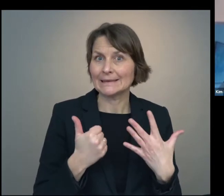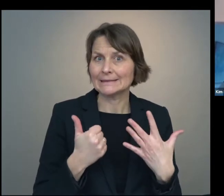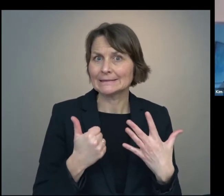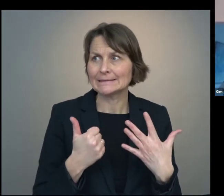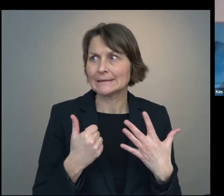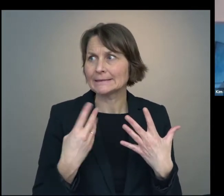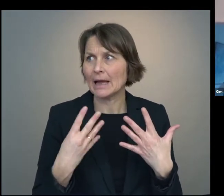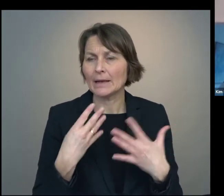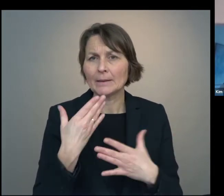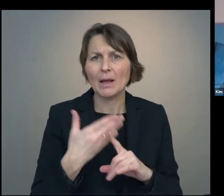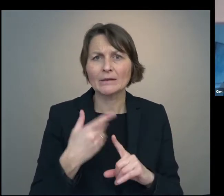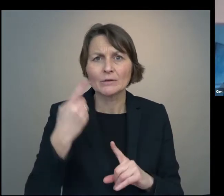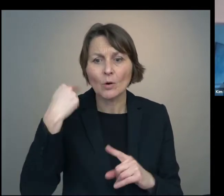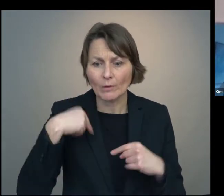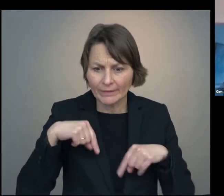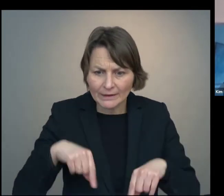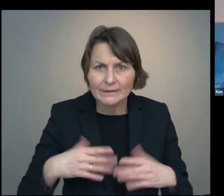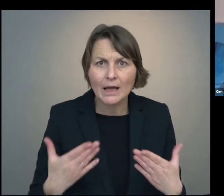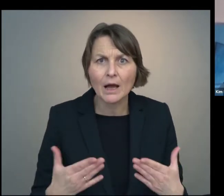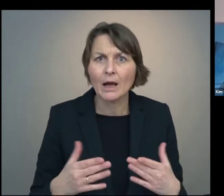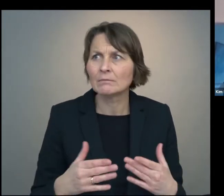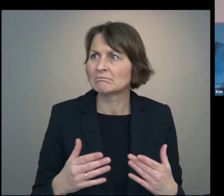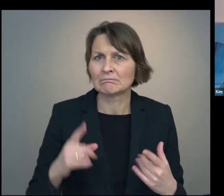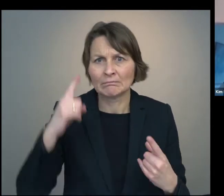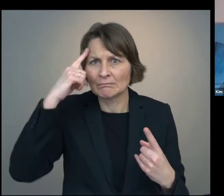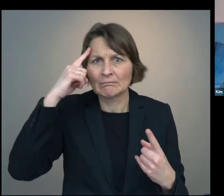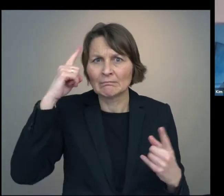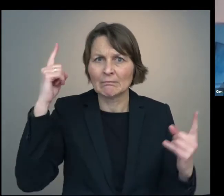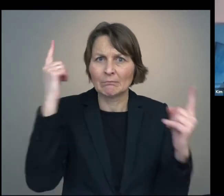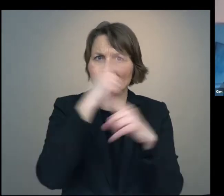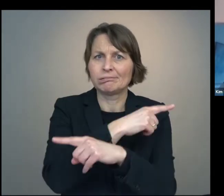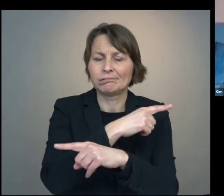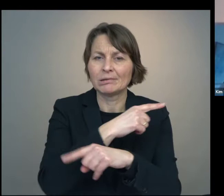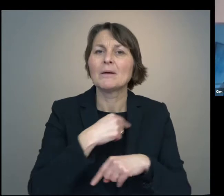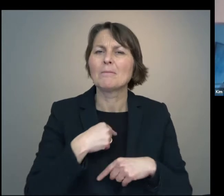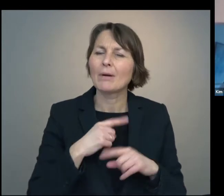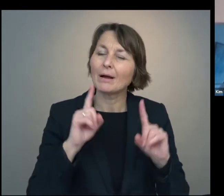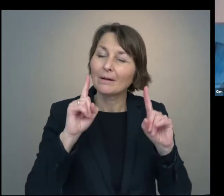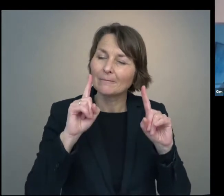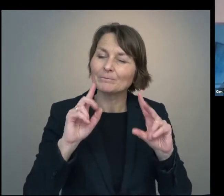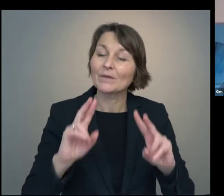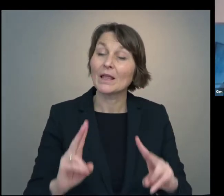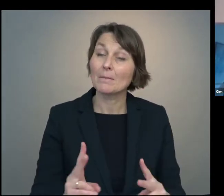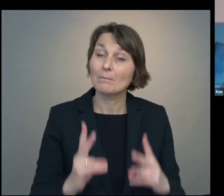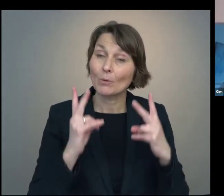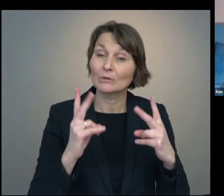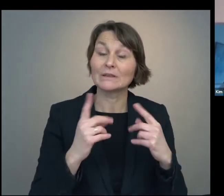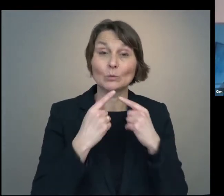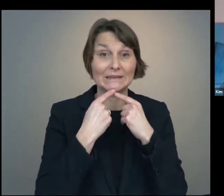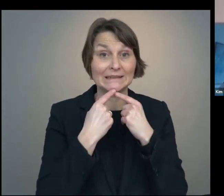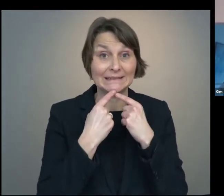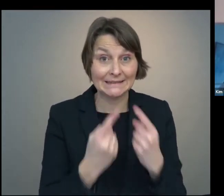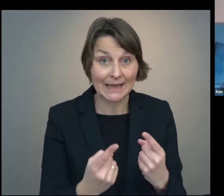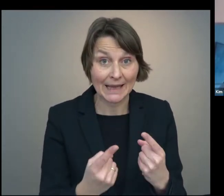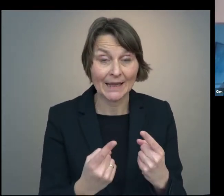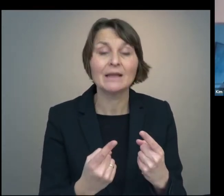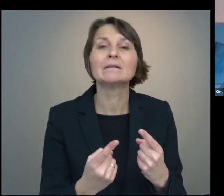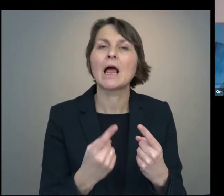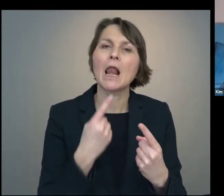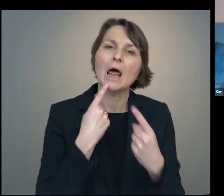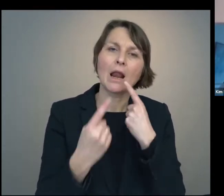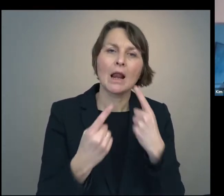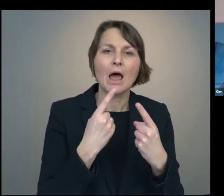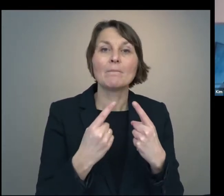was put on a hold. But it's important for us that we actually, when we say we do stuff, we actually